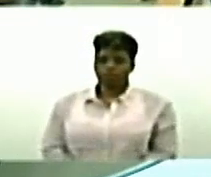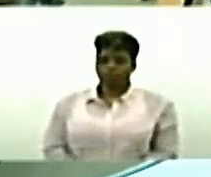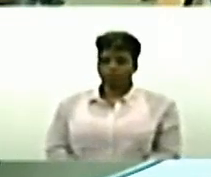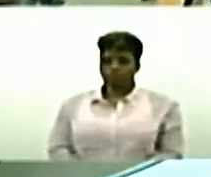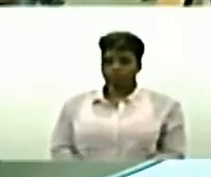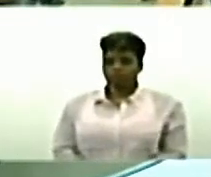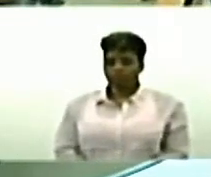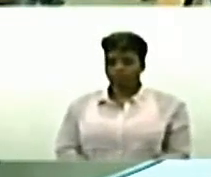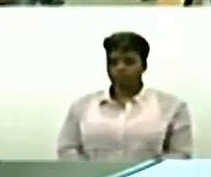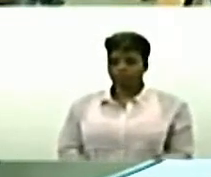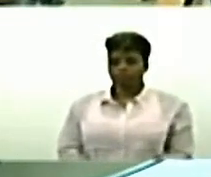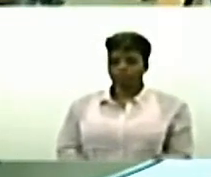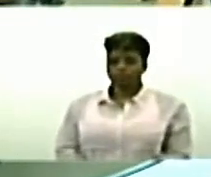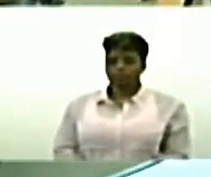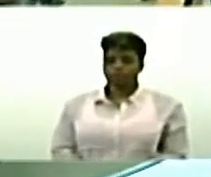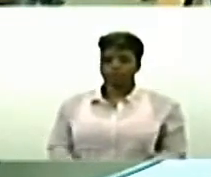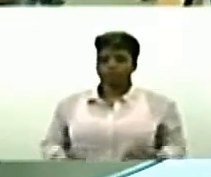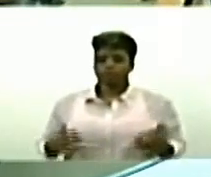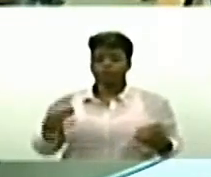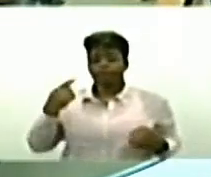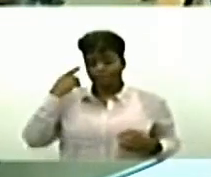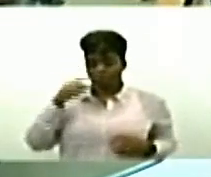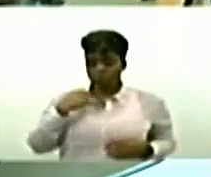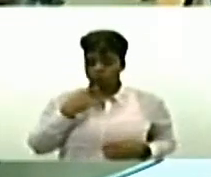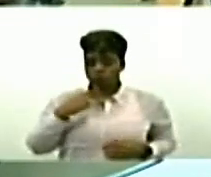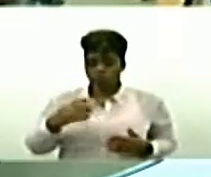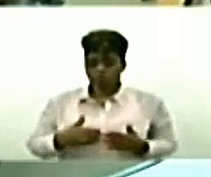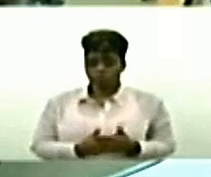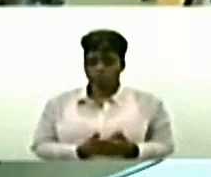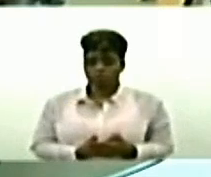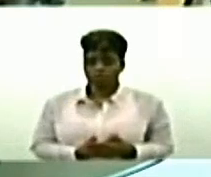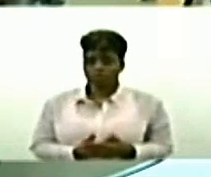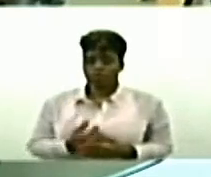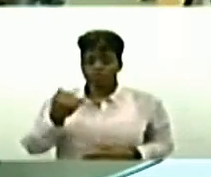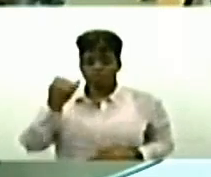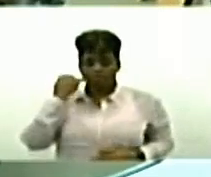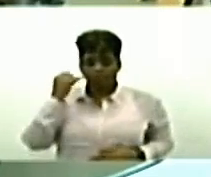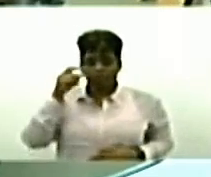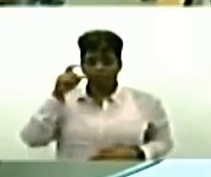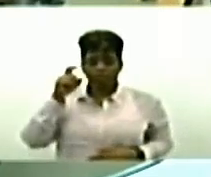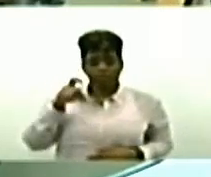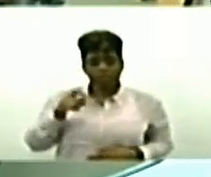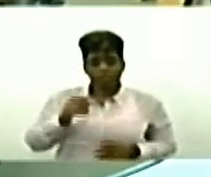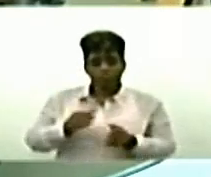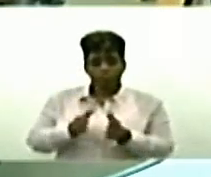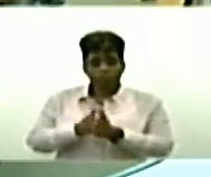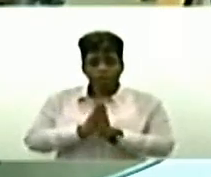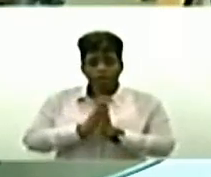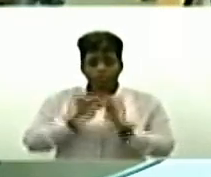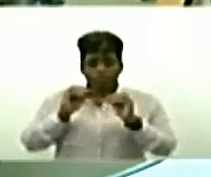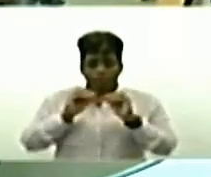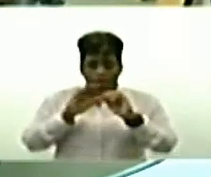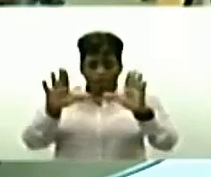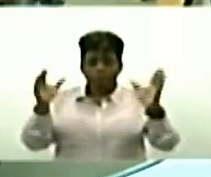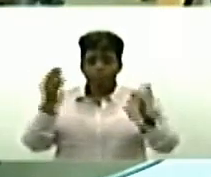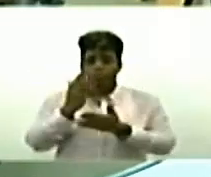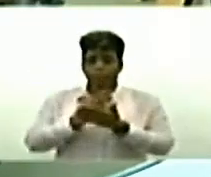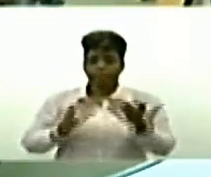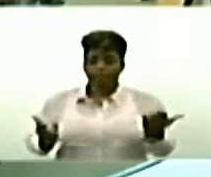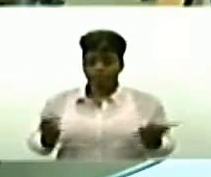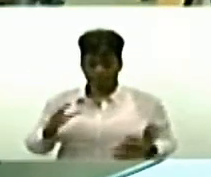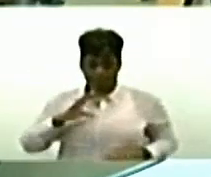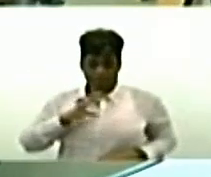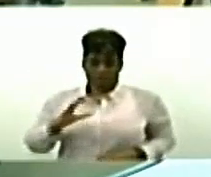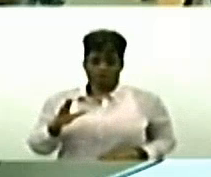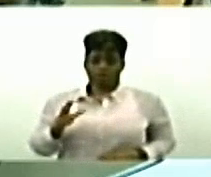Again, for the newcomers at this stage, if there's any clarification that you wish to seek, you can seek it. If there's